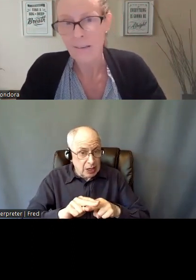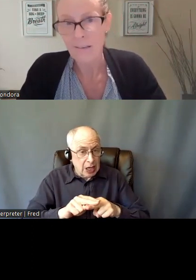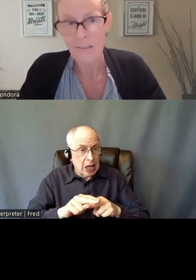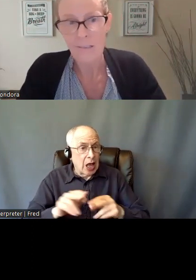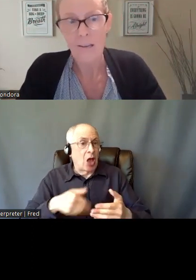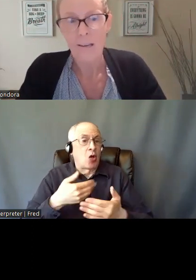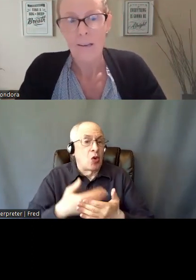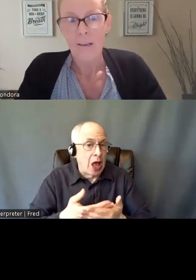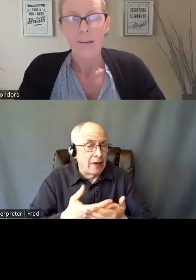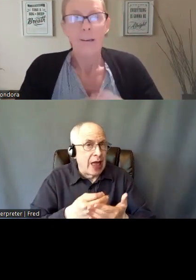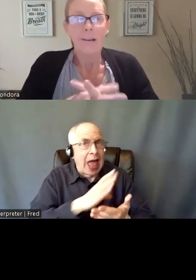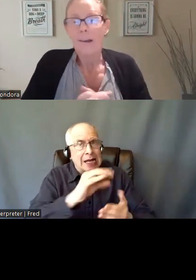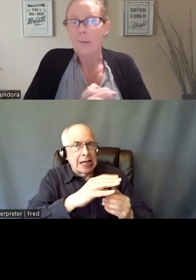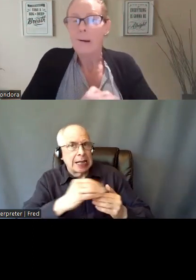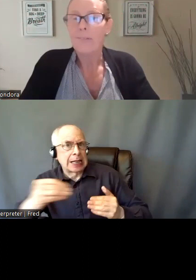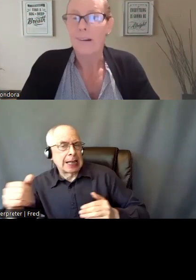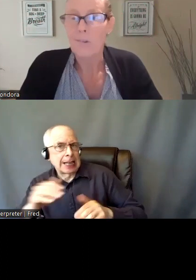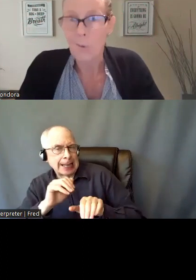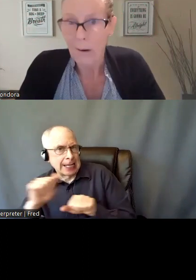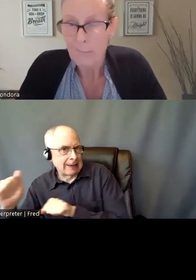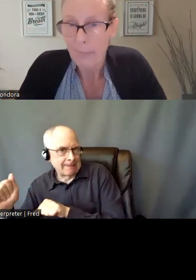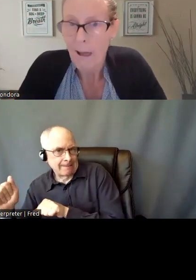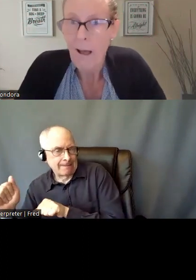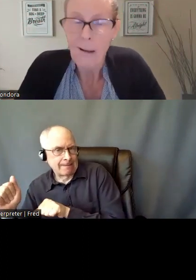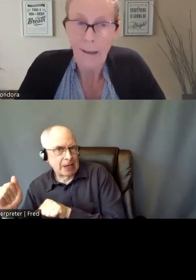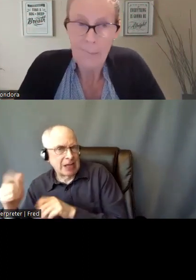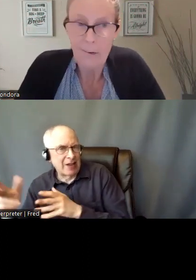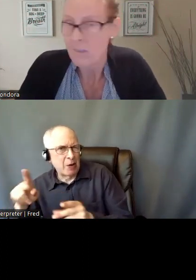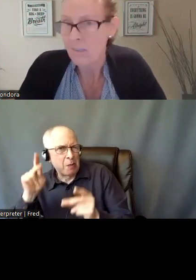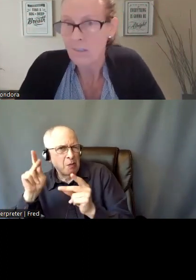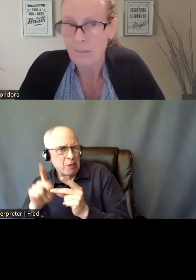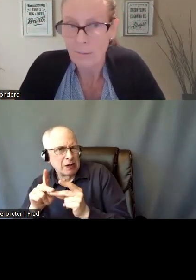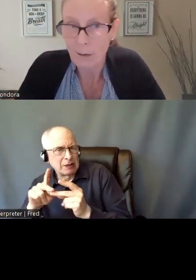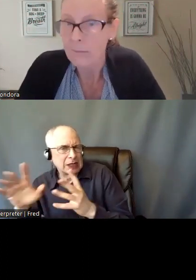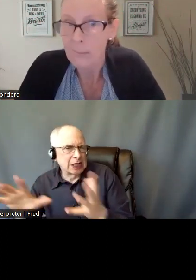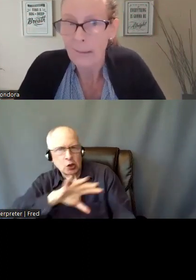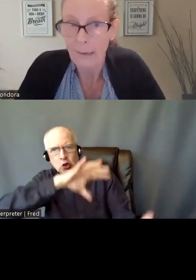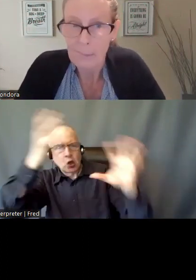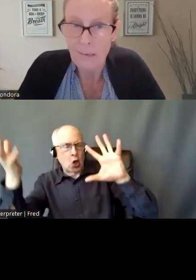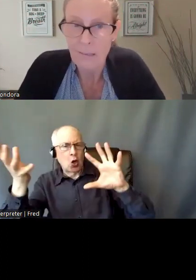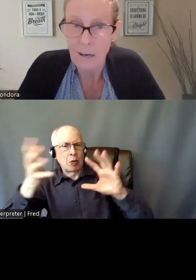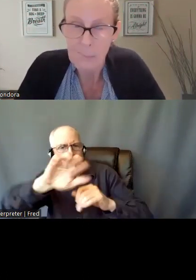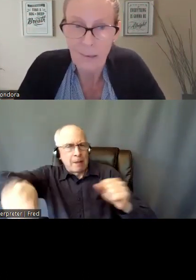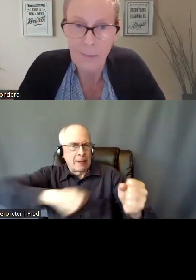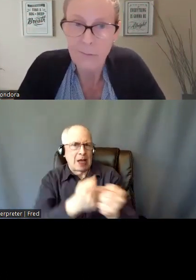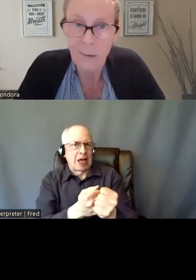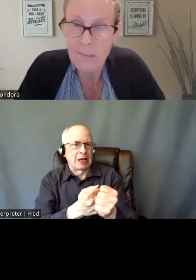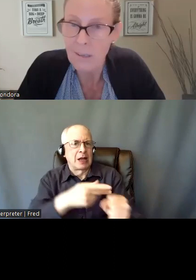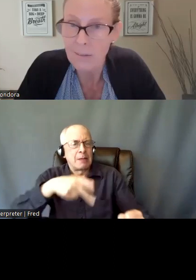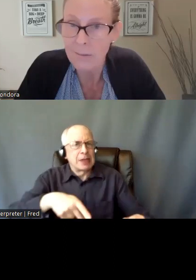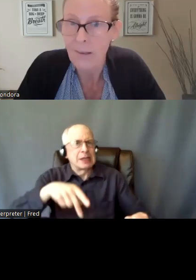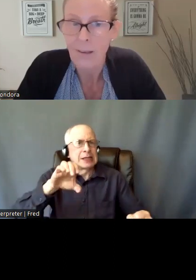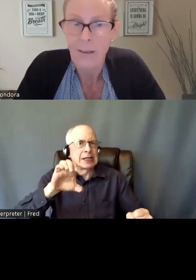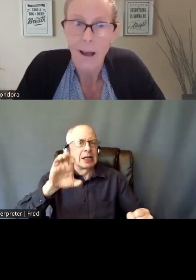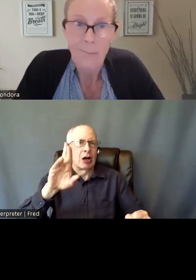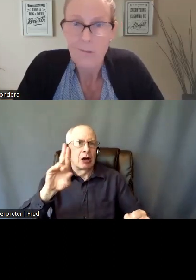there is kind of the perfect storm behind person-centered recovery planning, PCRP, the voice